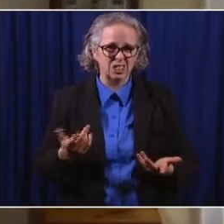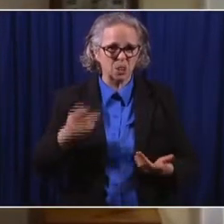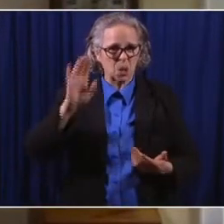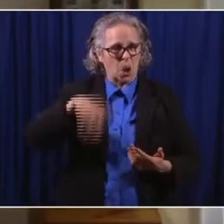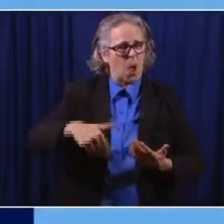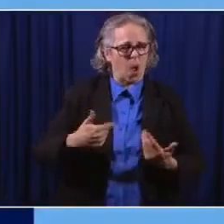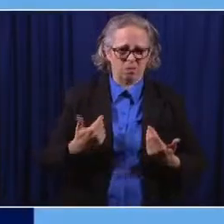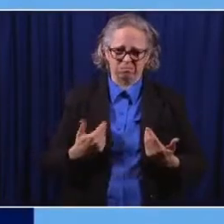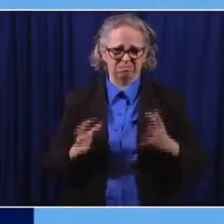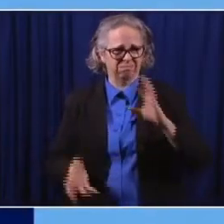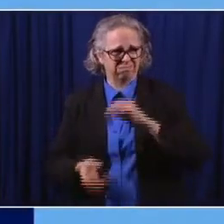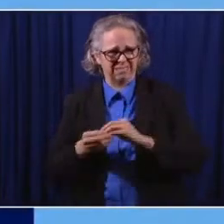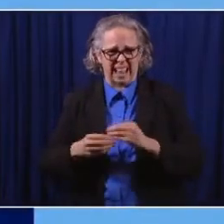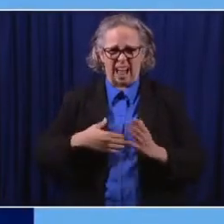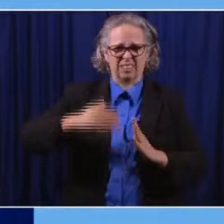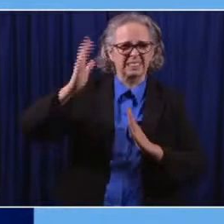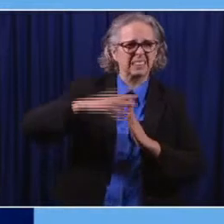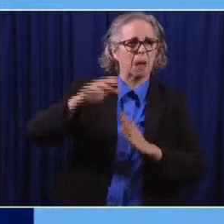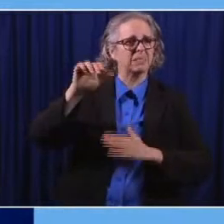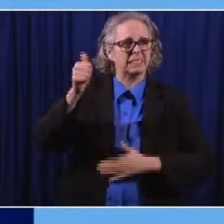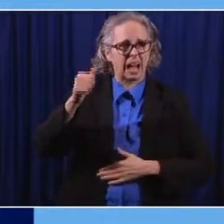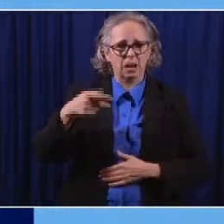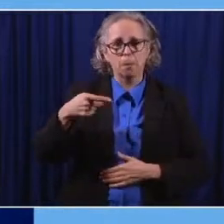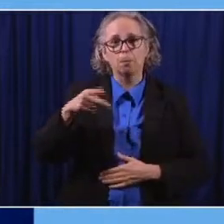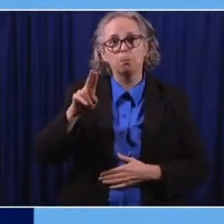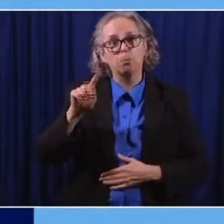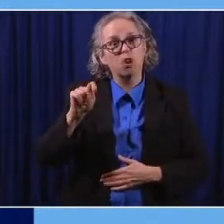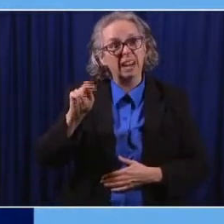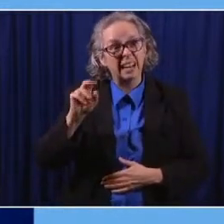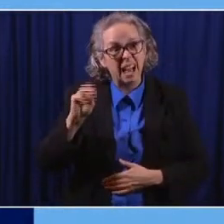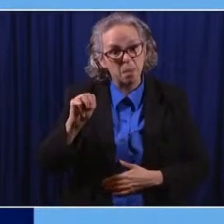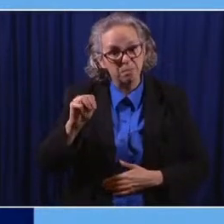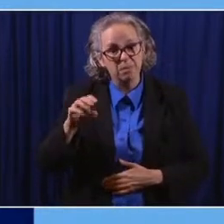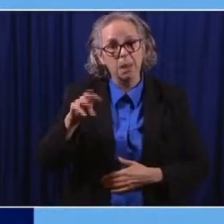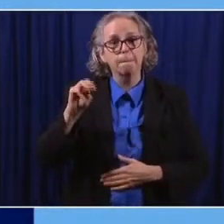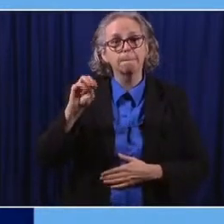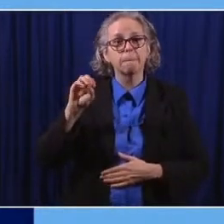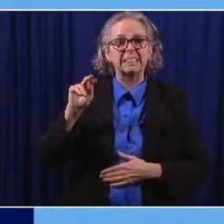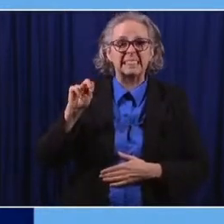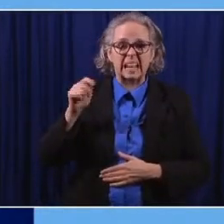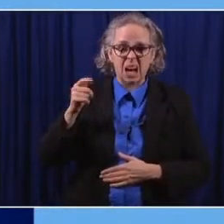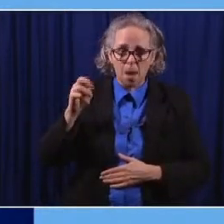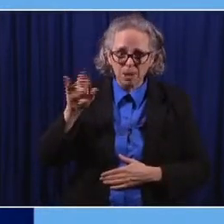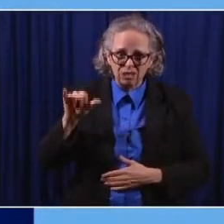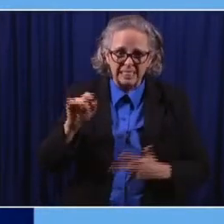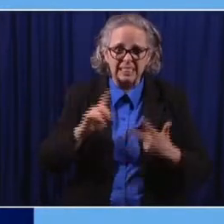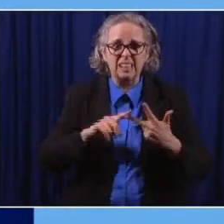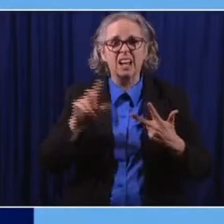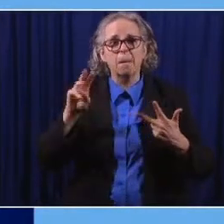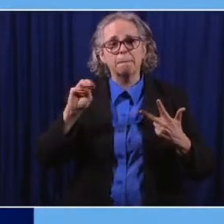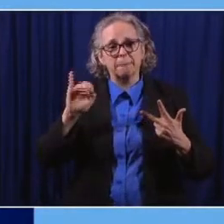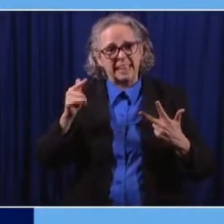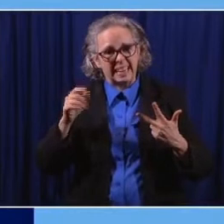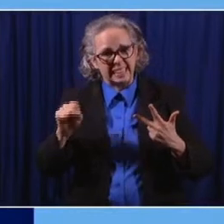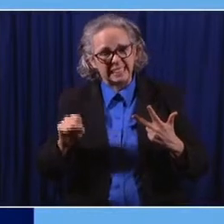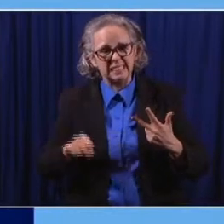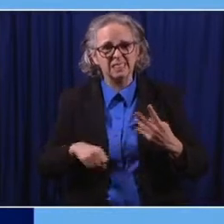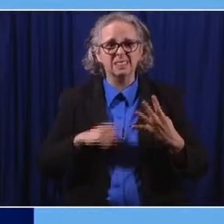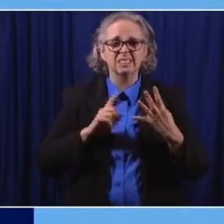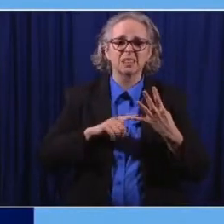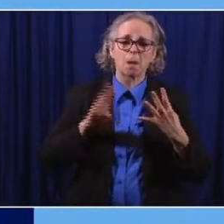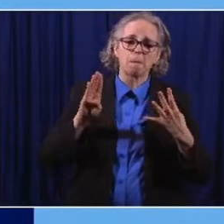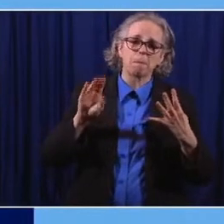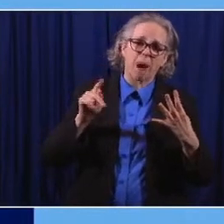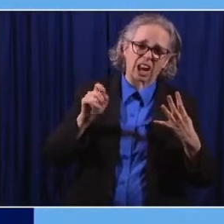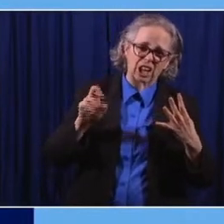And you'll see Putnam County, and then Montgomery County, Meigs County, Butler County, Jackson, Darke, Shelby,